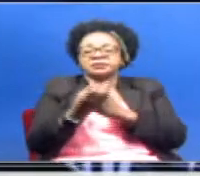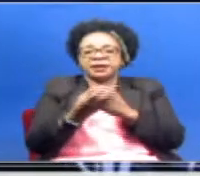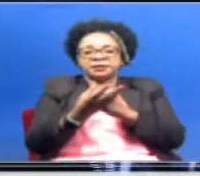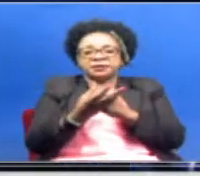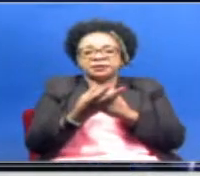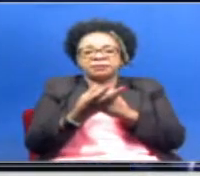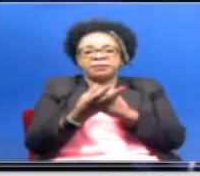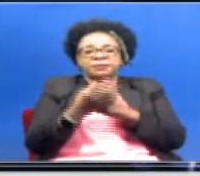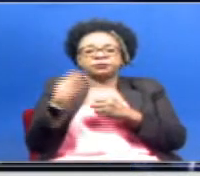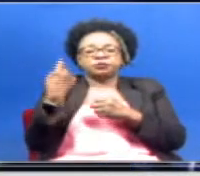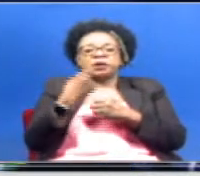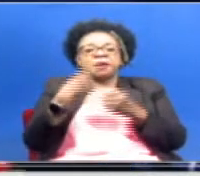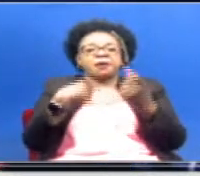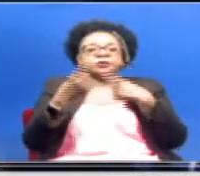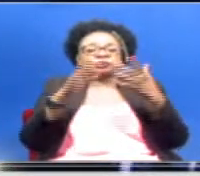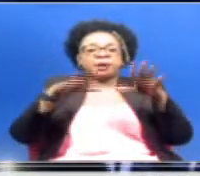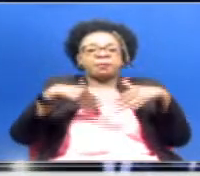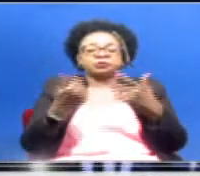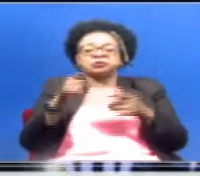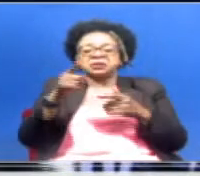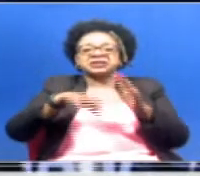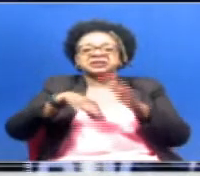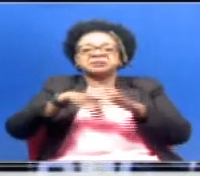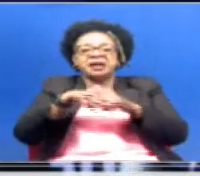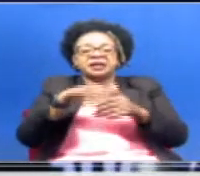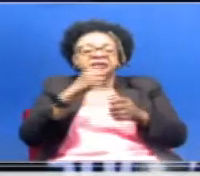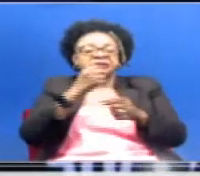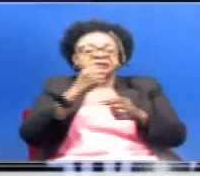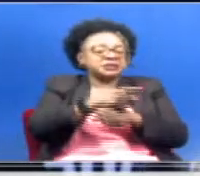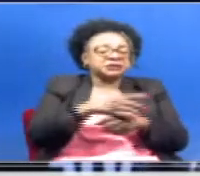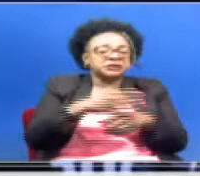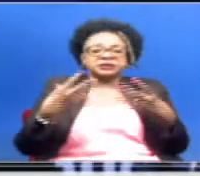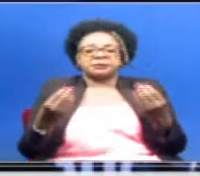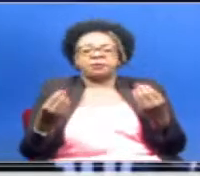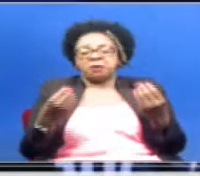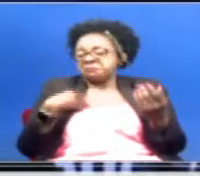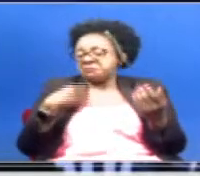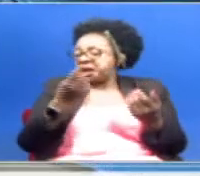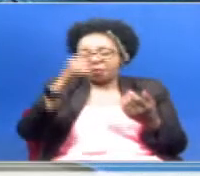only to talk about, oh, this player played, he didn't play. It's so simple. I don't think so.